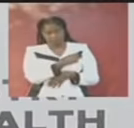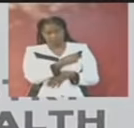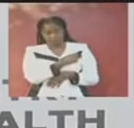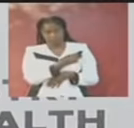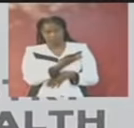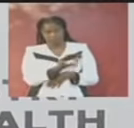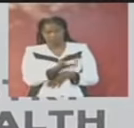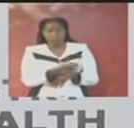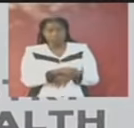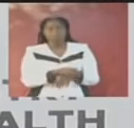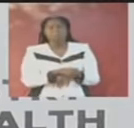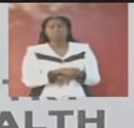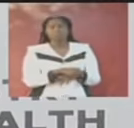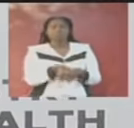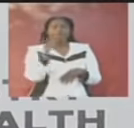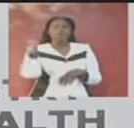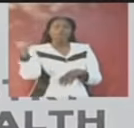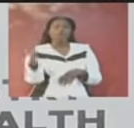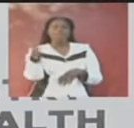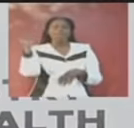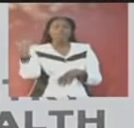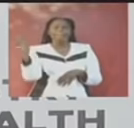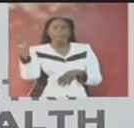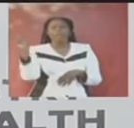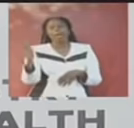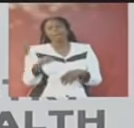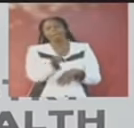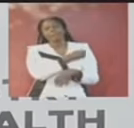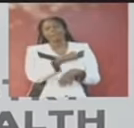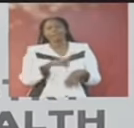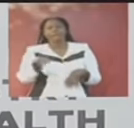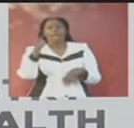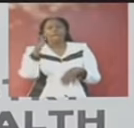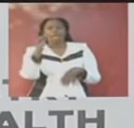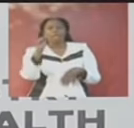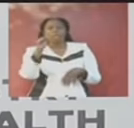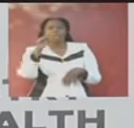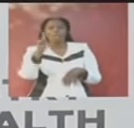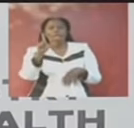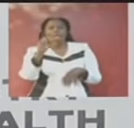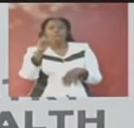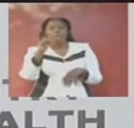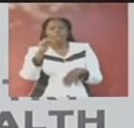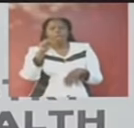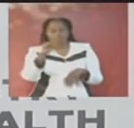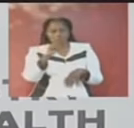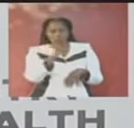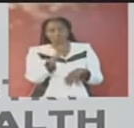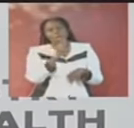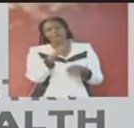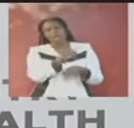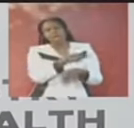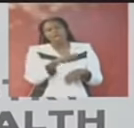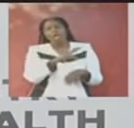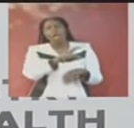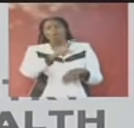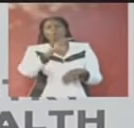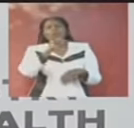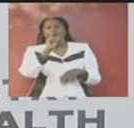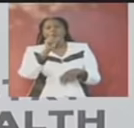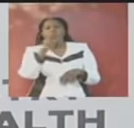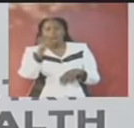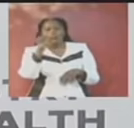is the Arima General Hospital, the Augustus Long Hospital, the Cora Hospital, and the Couva Medical